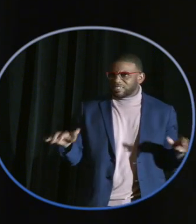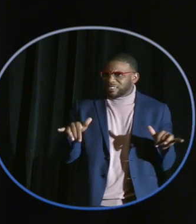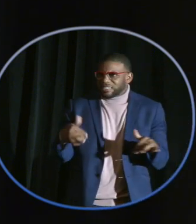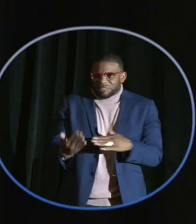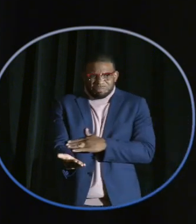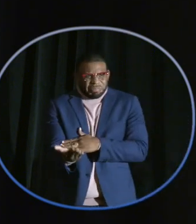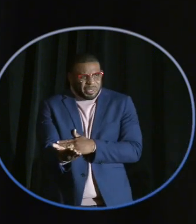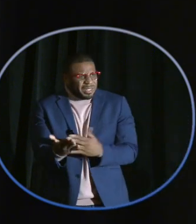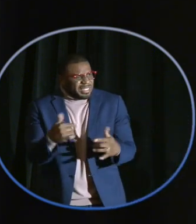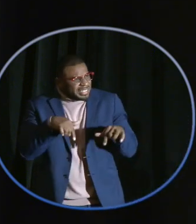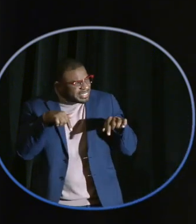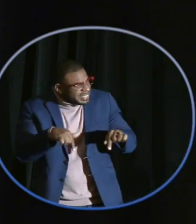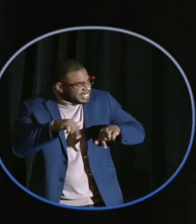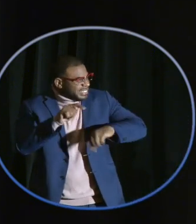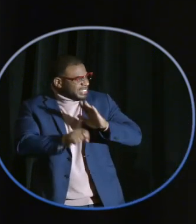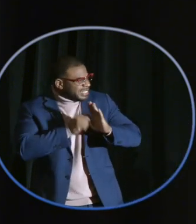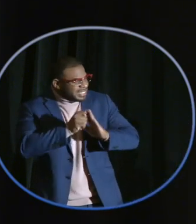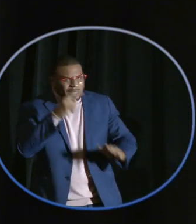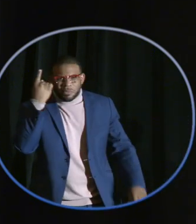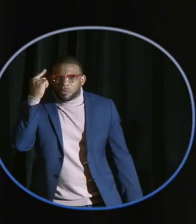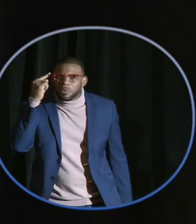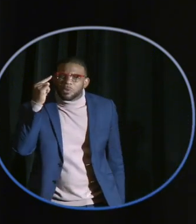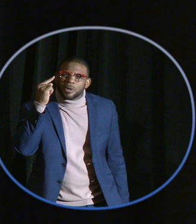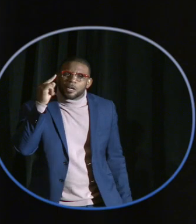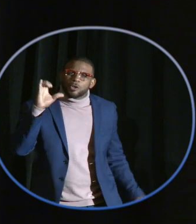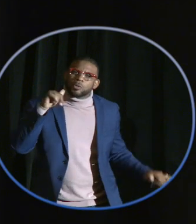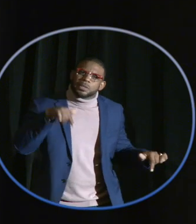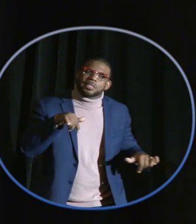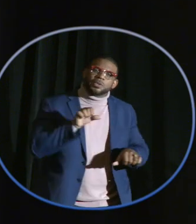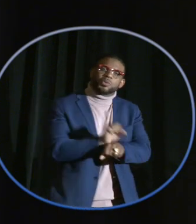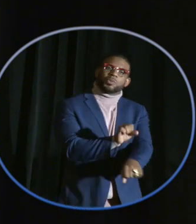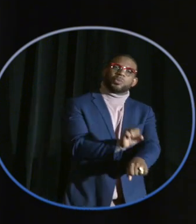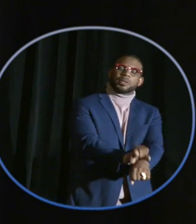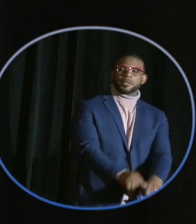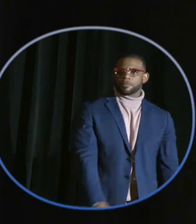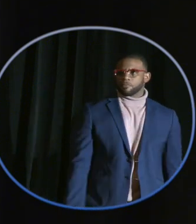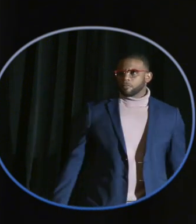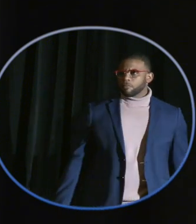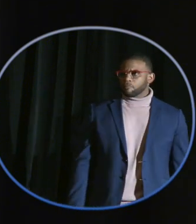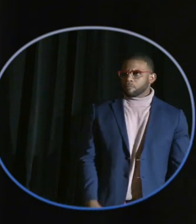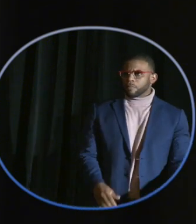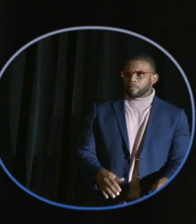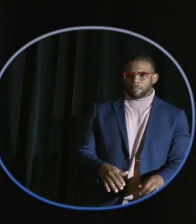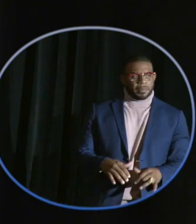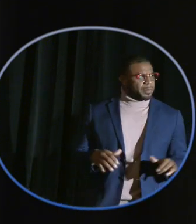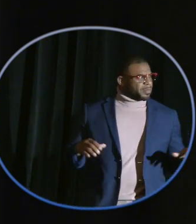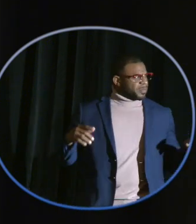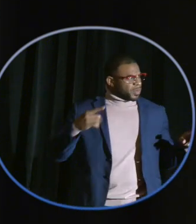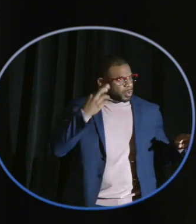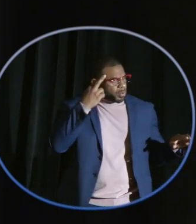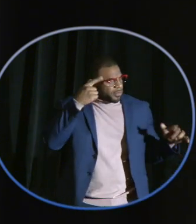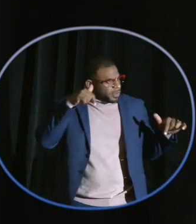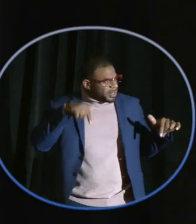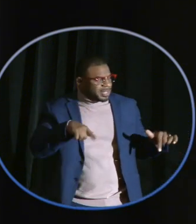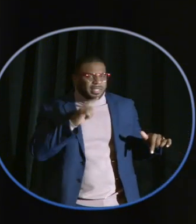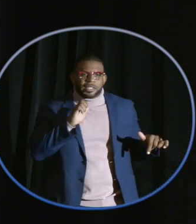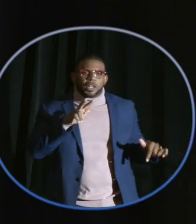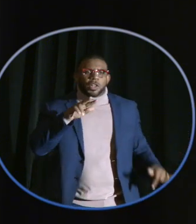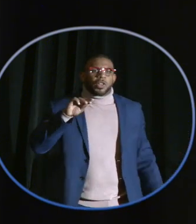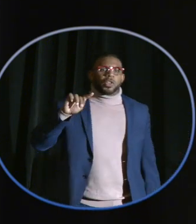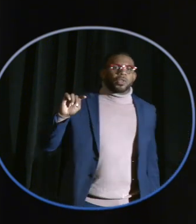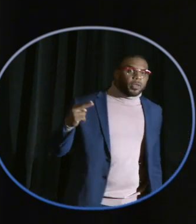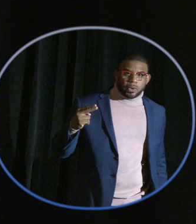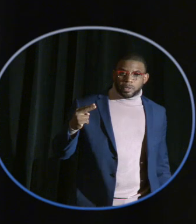this morning, in this time, to do this work. The occasion of our gathering, as this is the